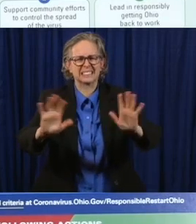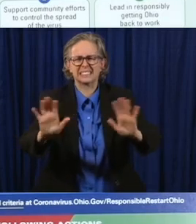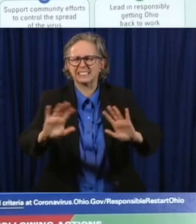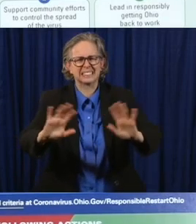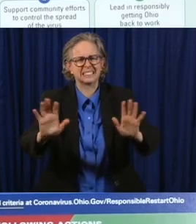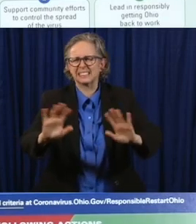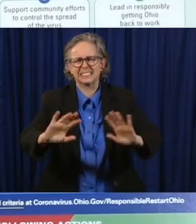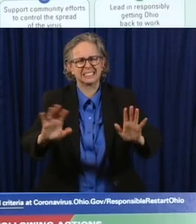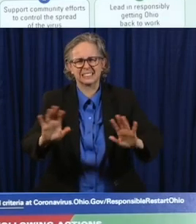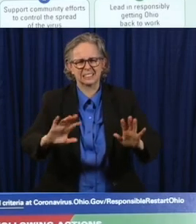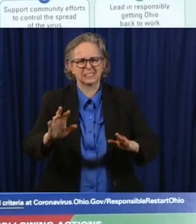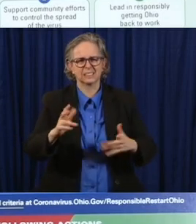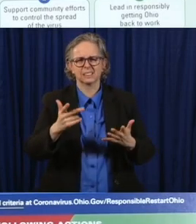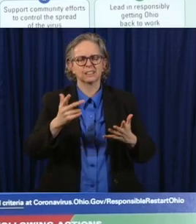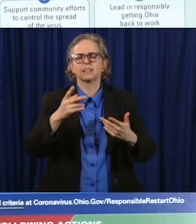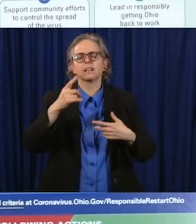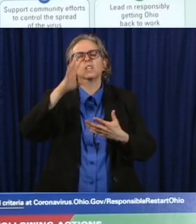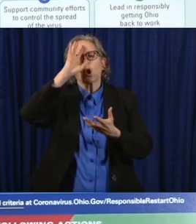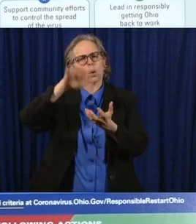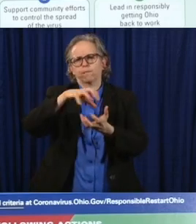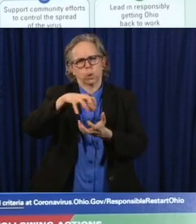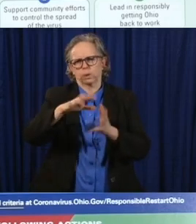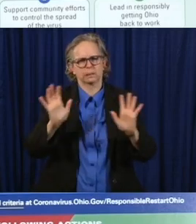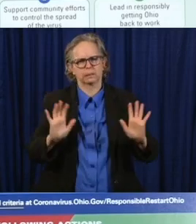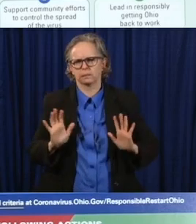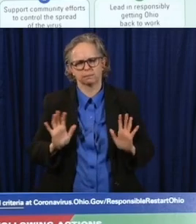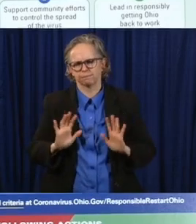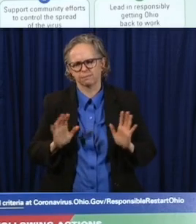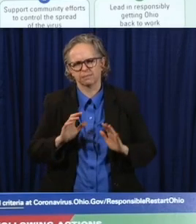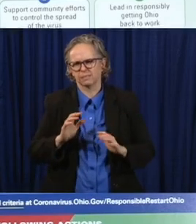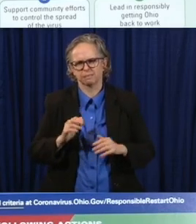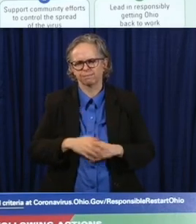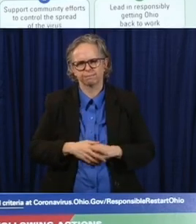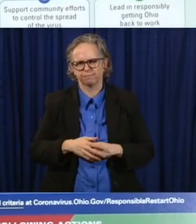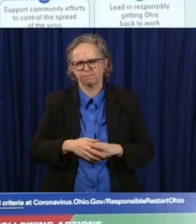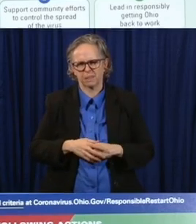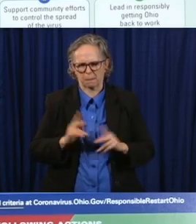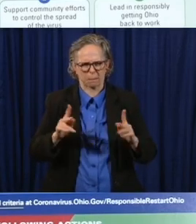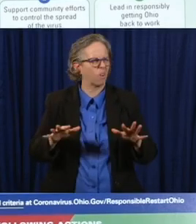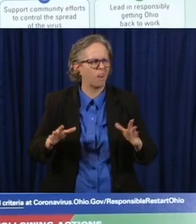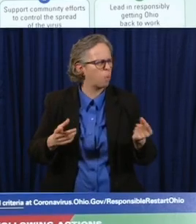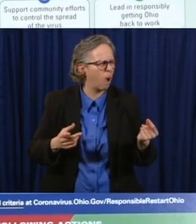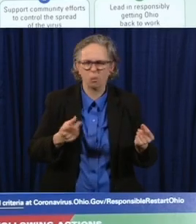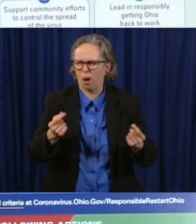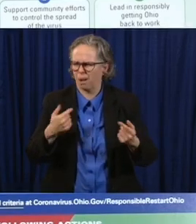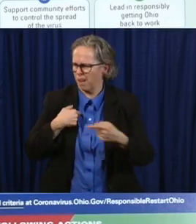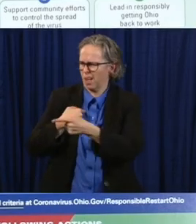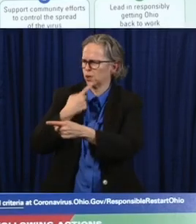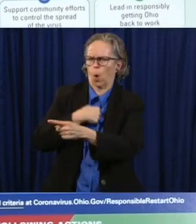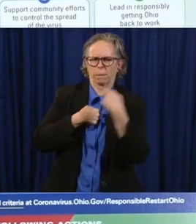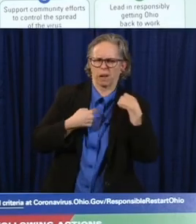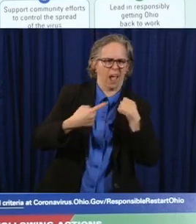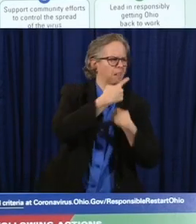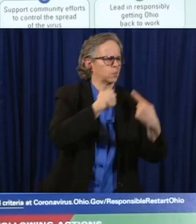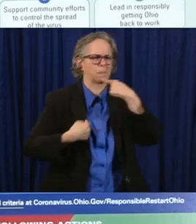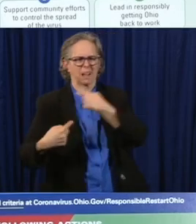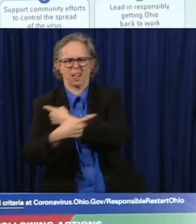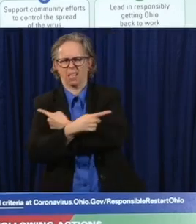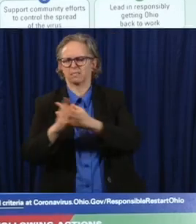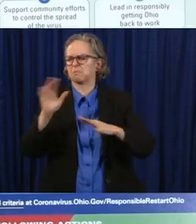total confusion, and it would cause a lot of people to be moving around. So I just don't think it would work.